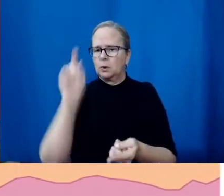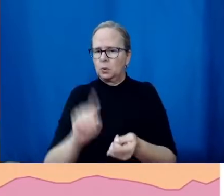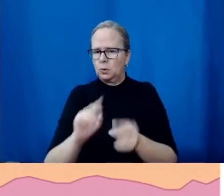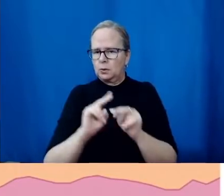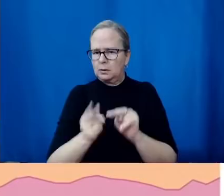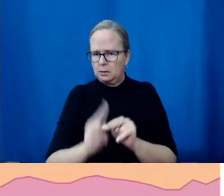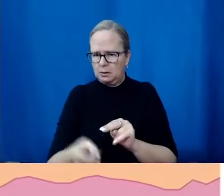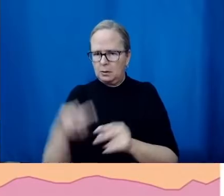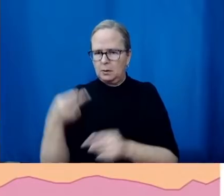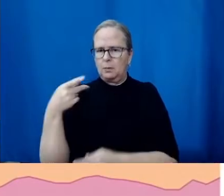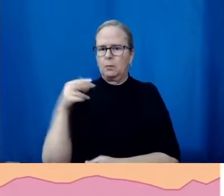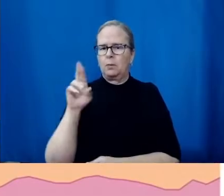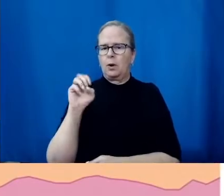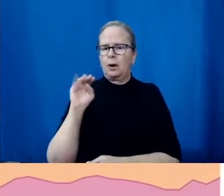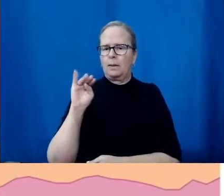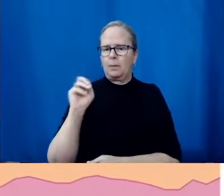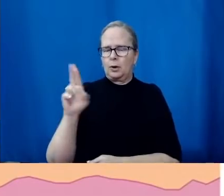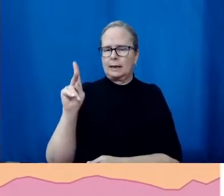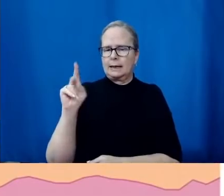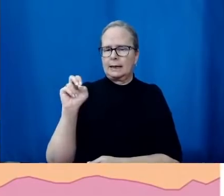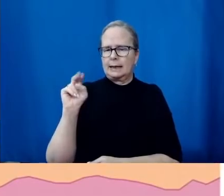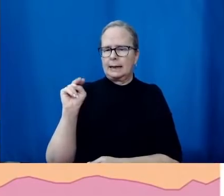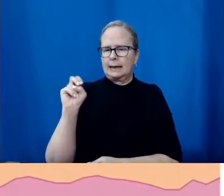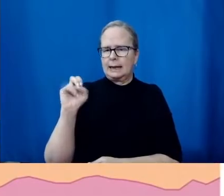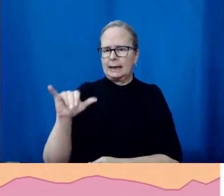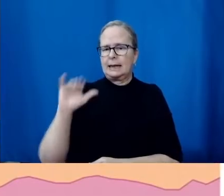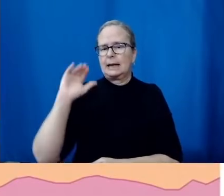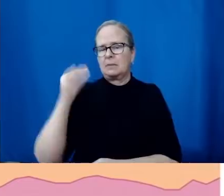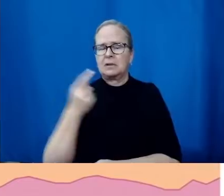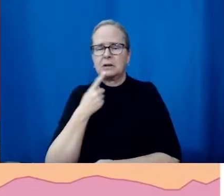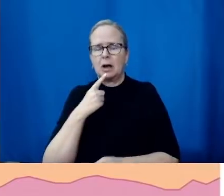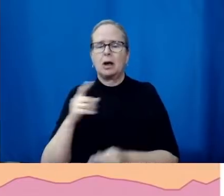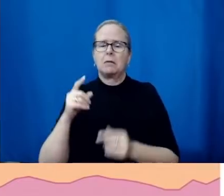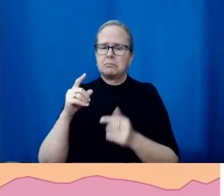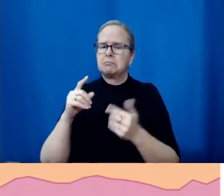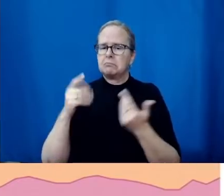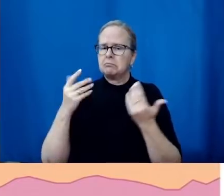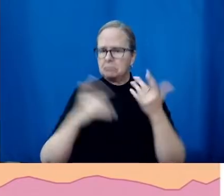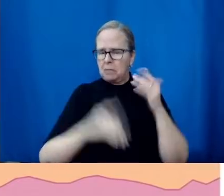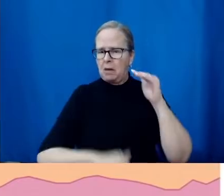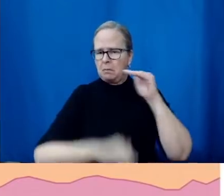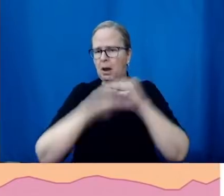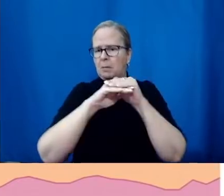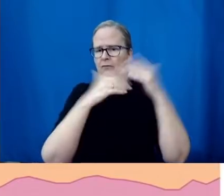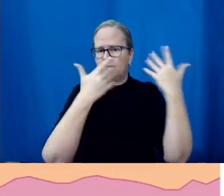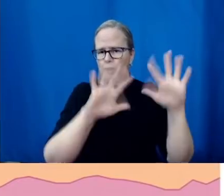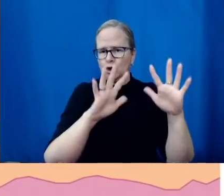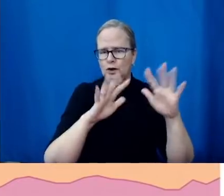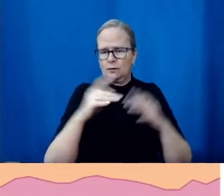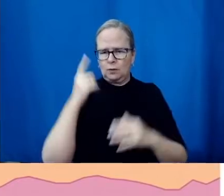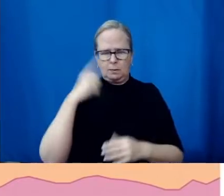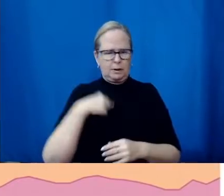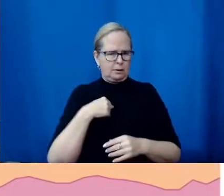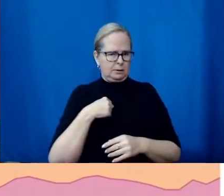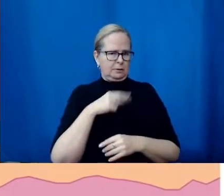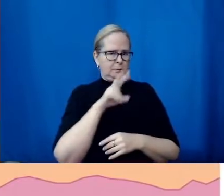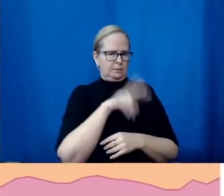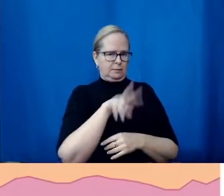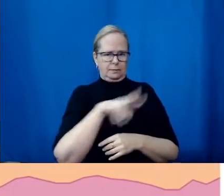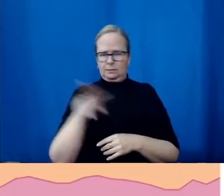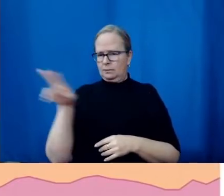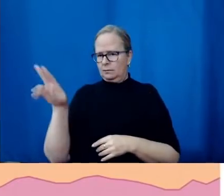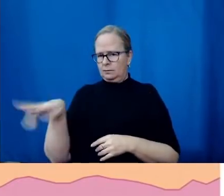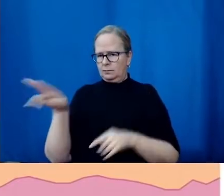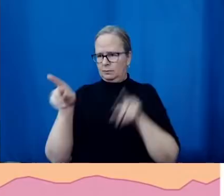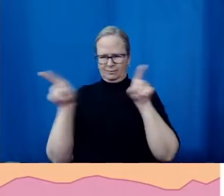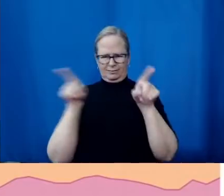Premier Kenney saying we look like we've reached a peak. It doesn't look like a peak to me by the numbers. I can say that the rate of growth